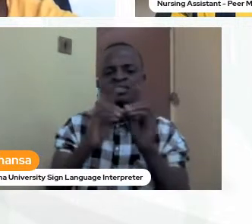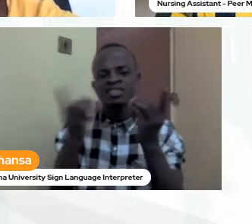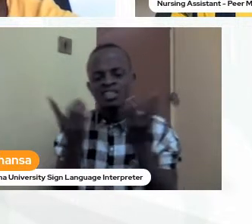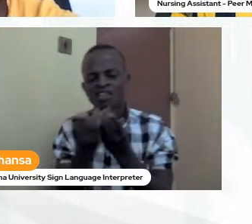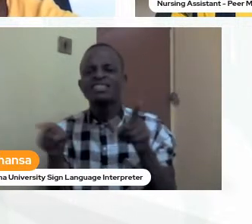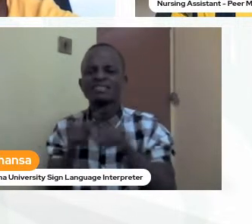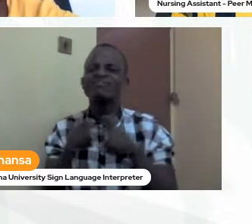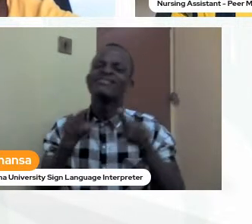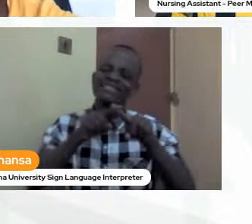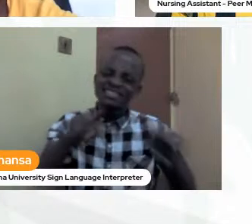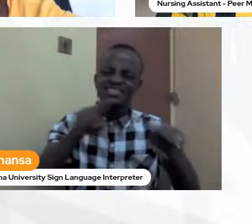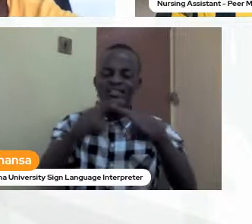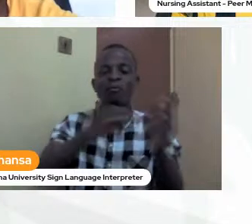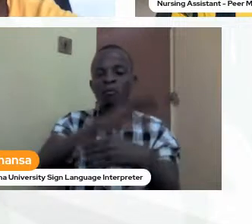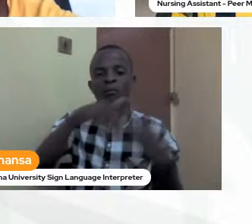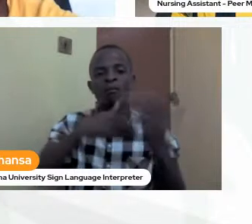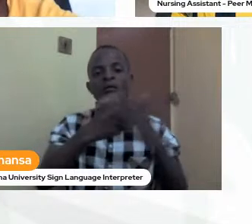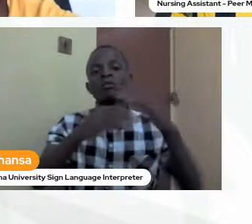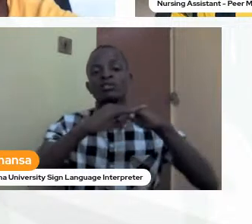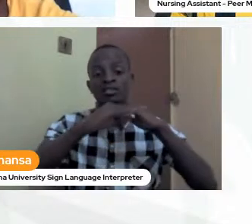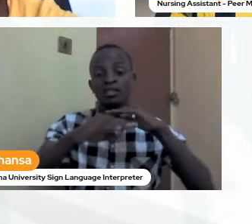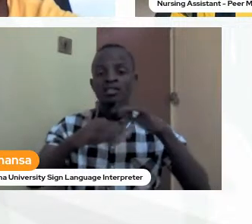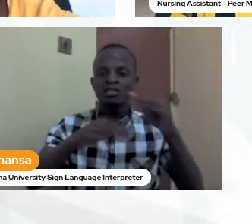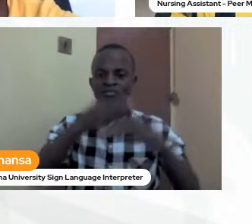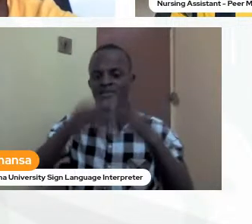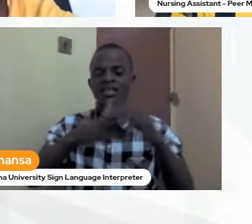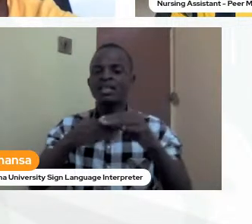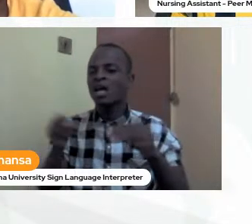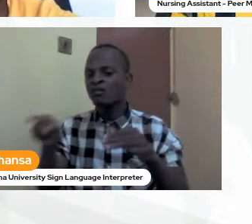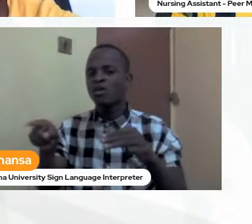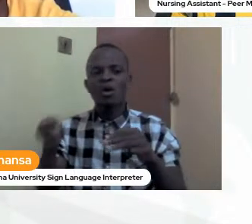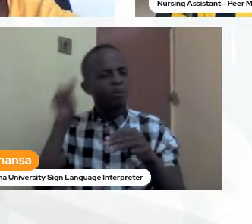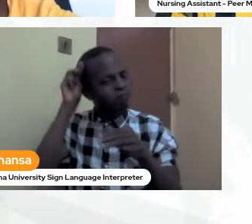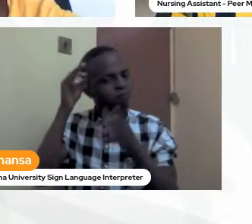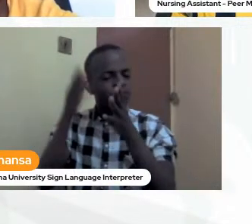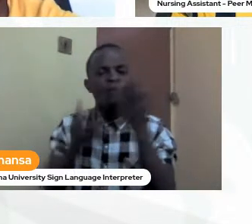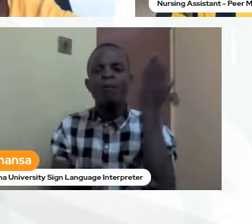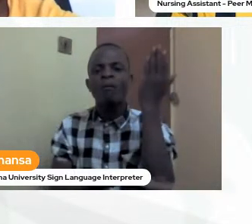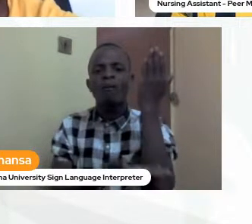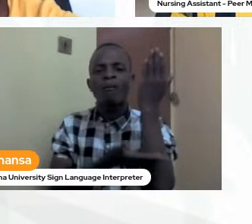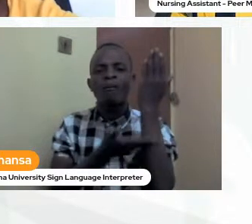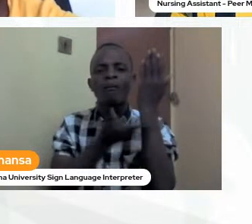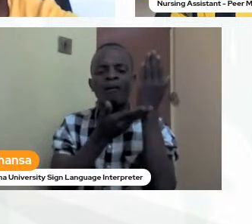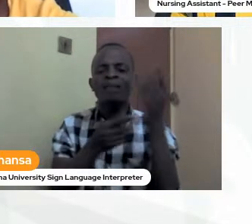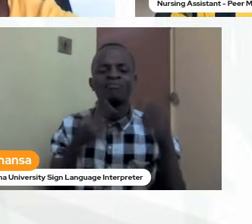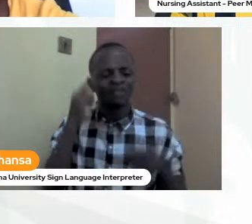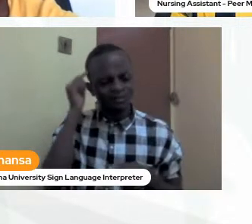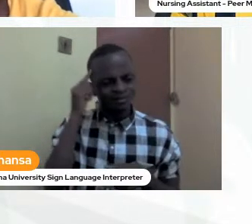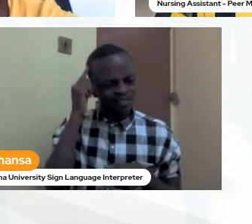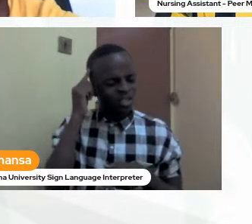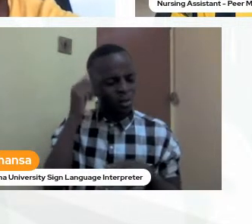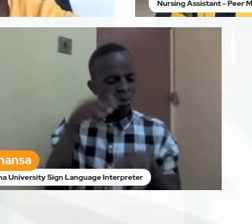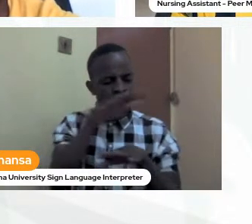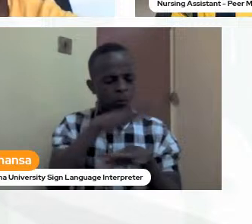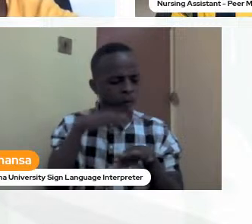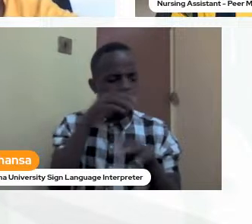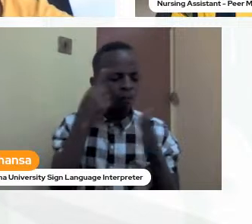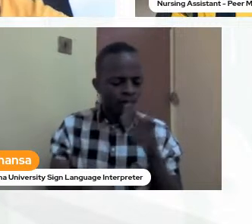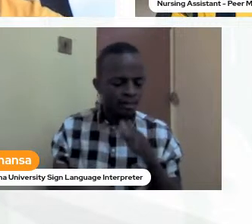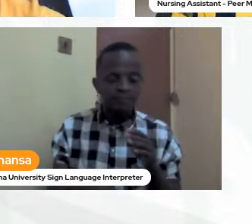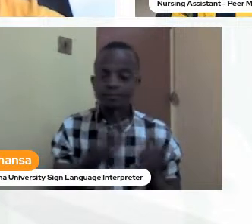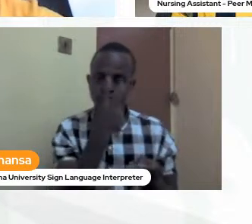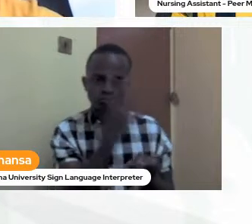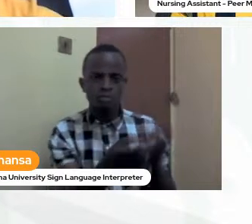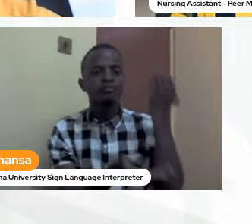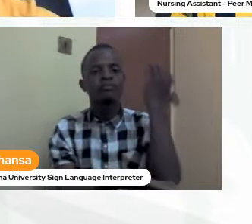all levels. So those are some of the changes. But I think above all, we have been able to see improvement in terms